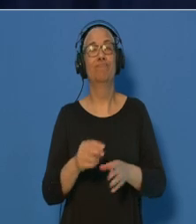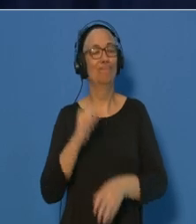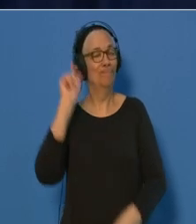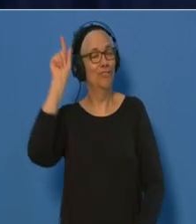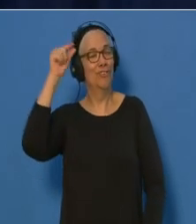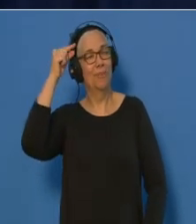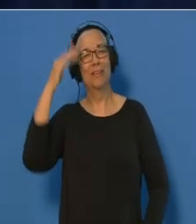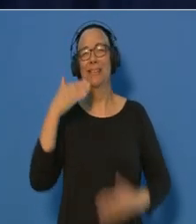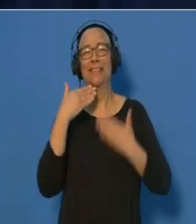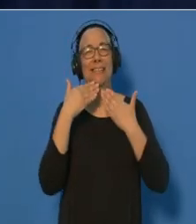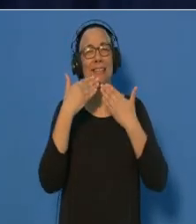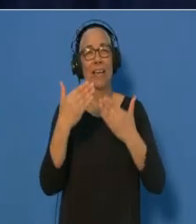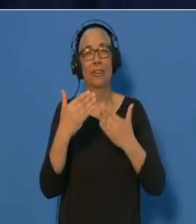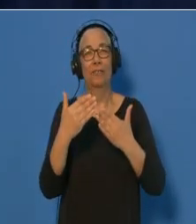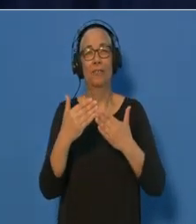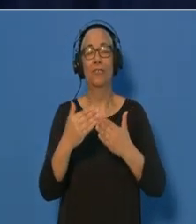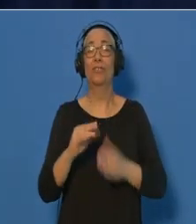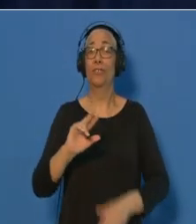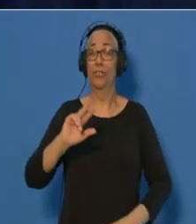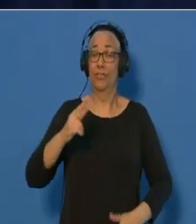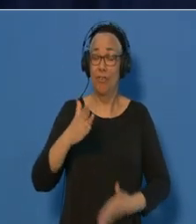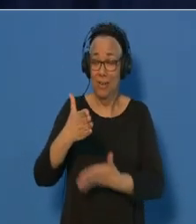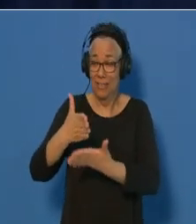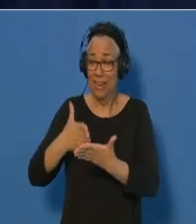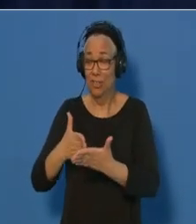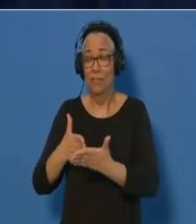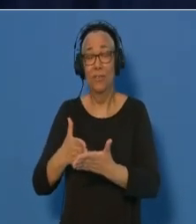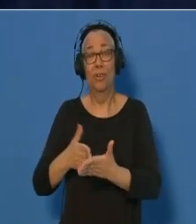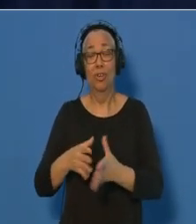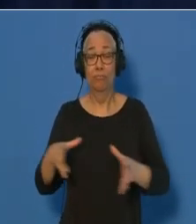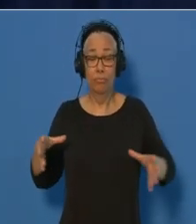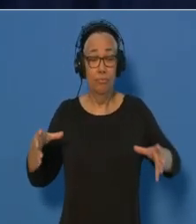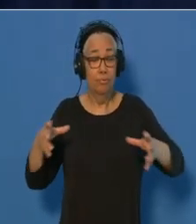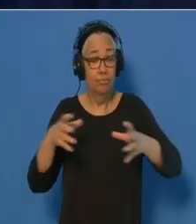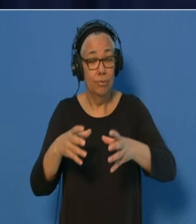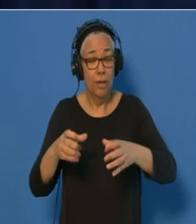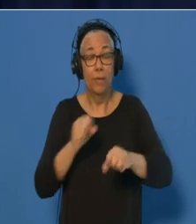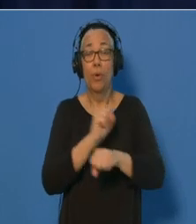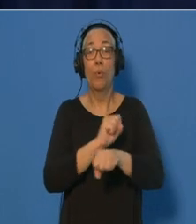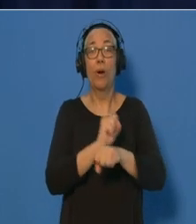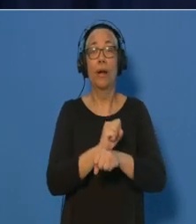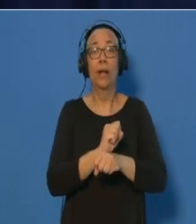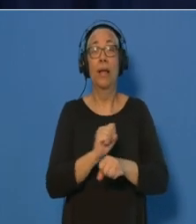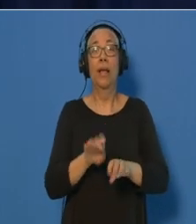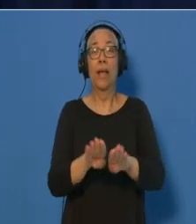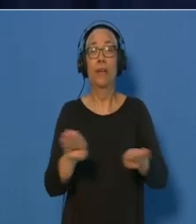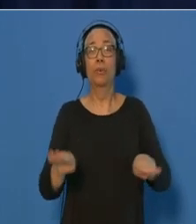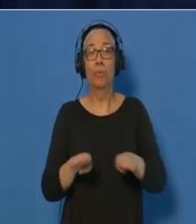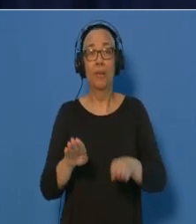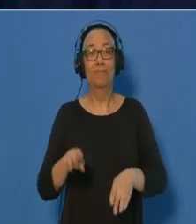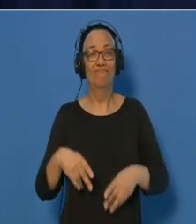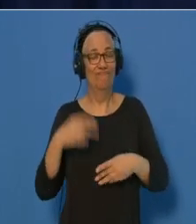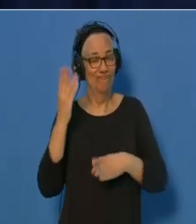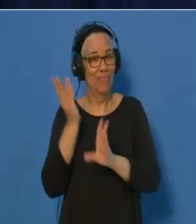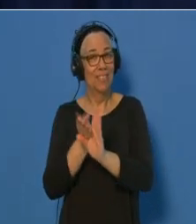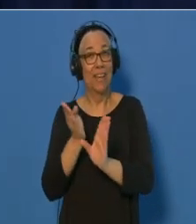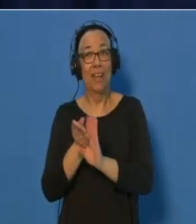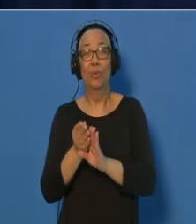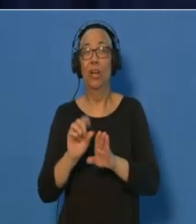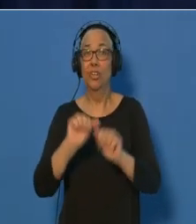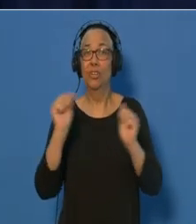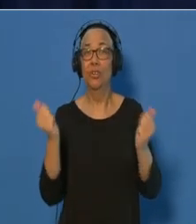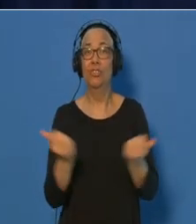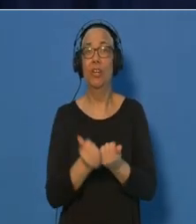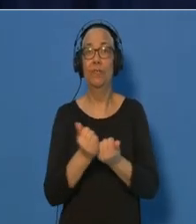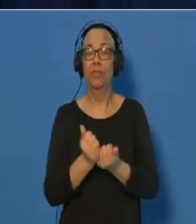of the Third Sector Crisis Response Effort for coordinating the work and the Bermuda Psychological Association for stepping forward to